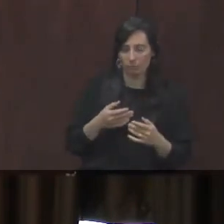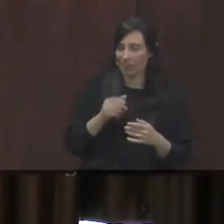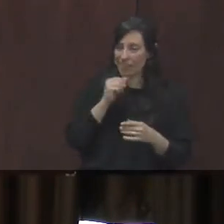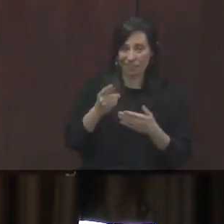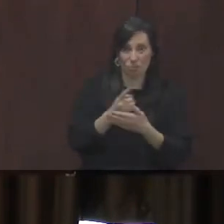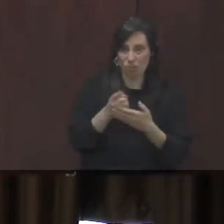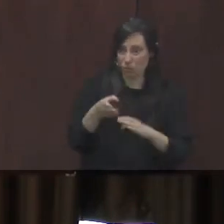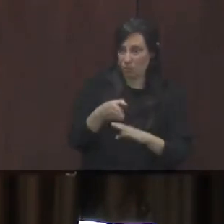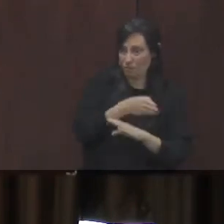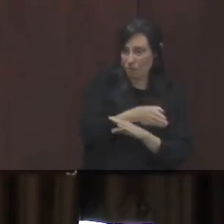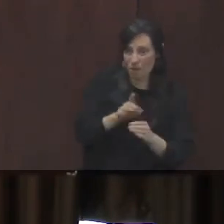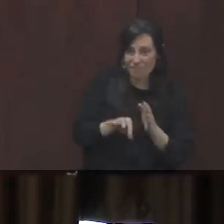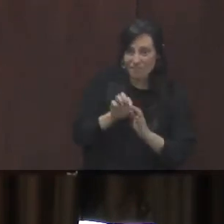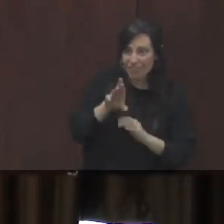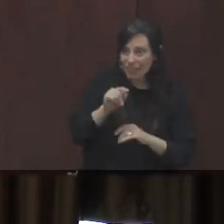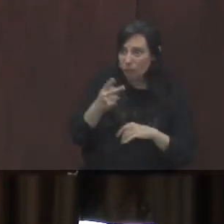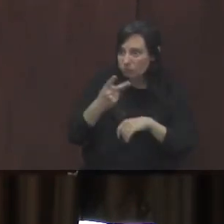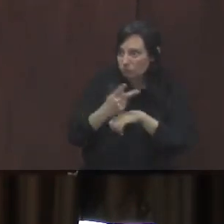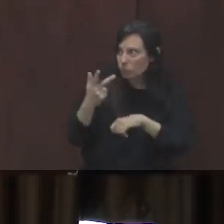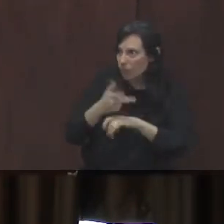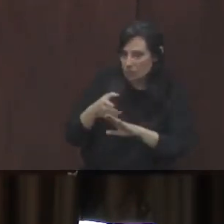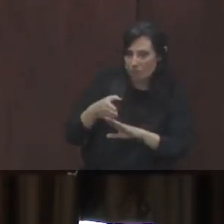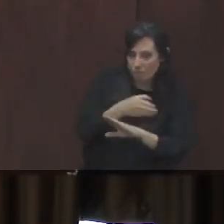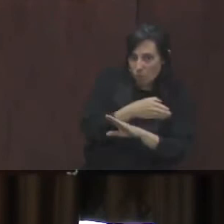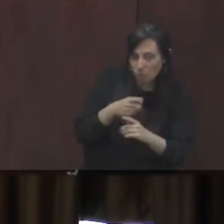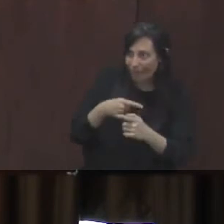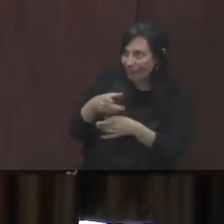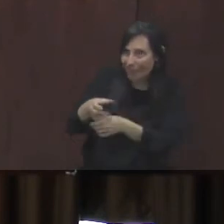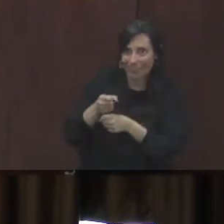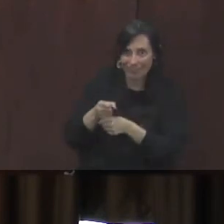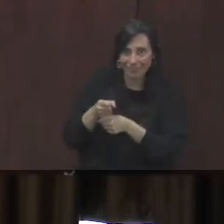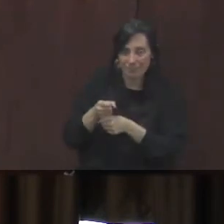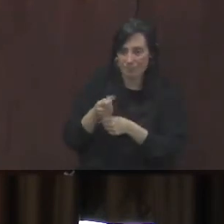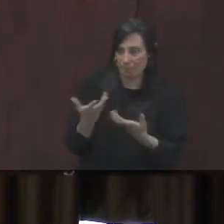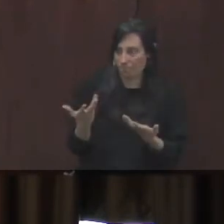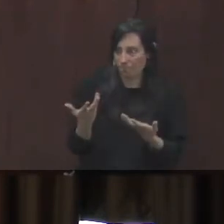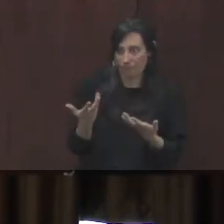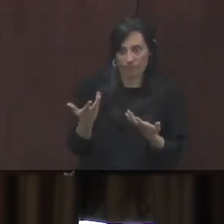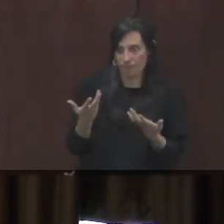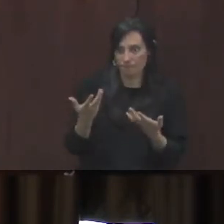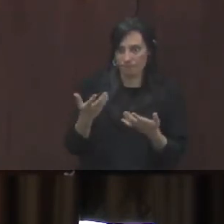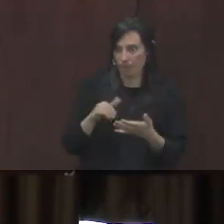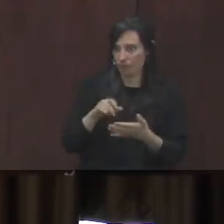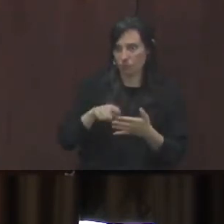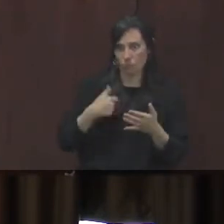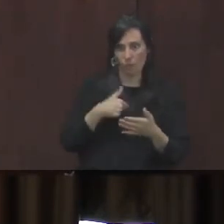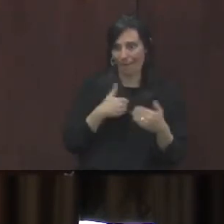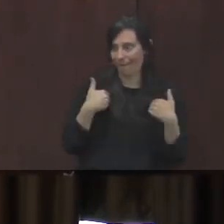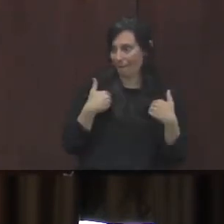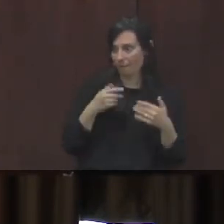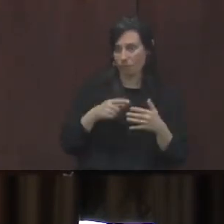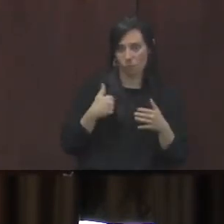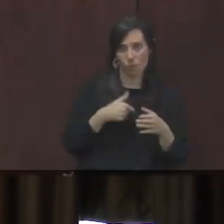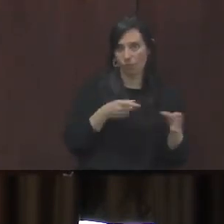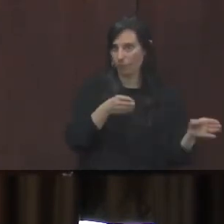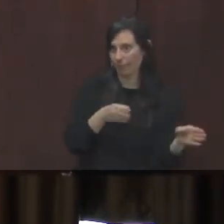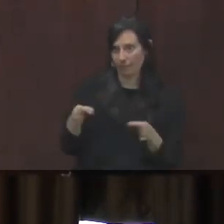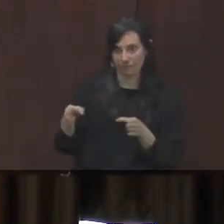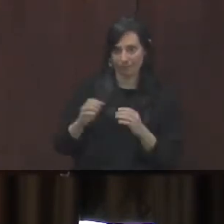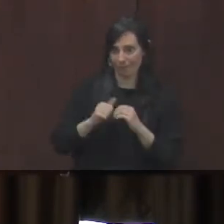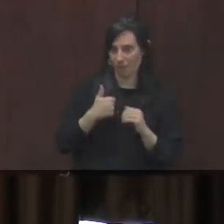before we receive it, and then that's what we plan for going forward.